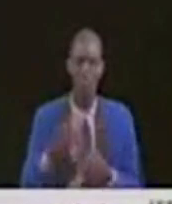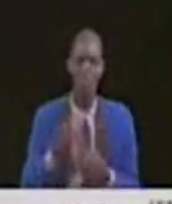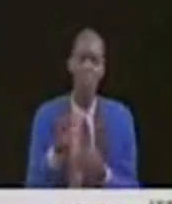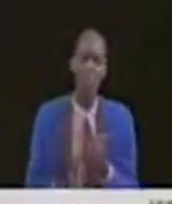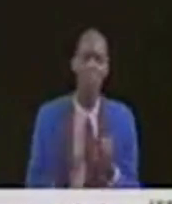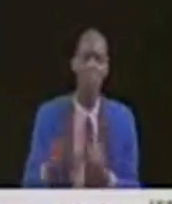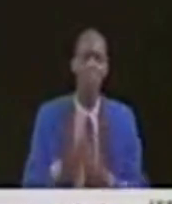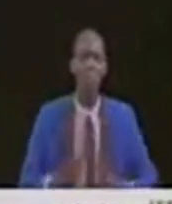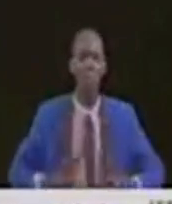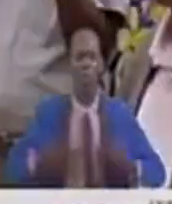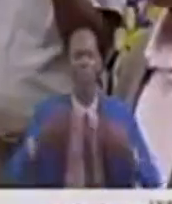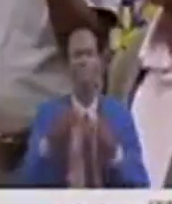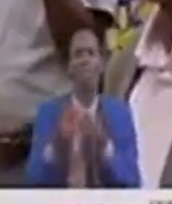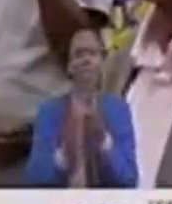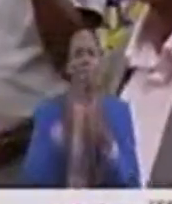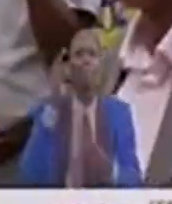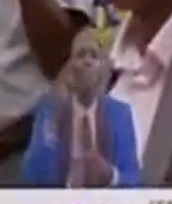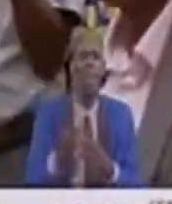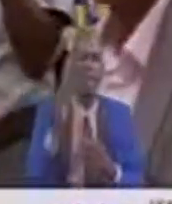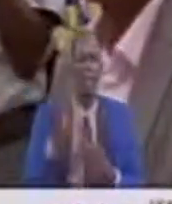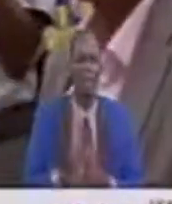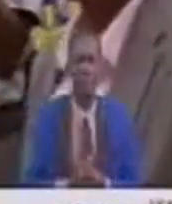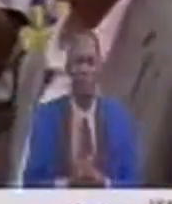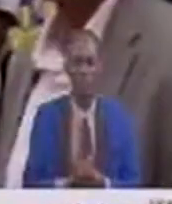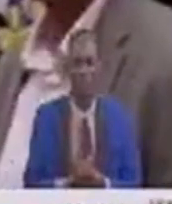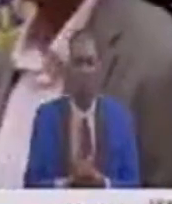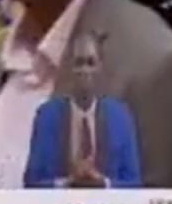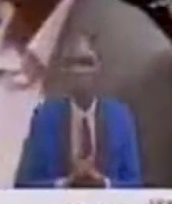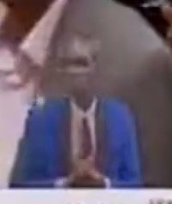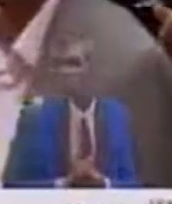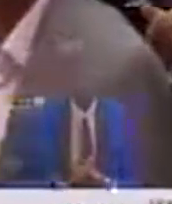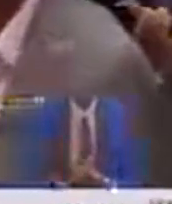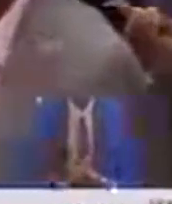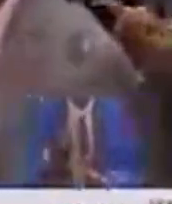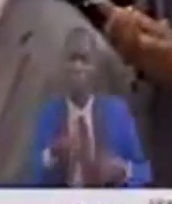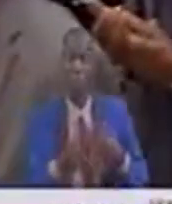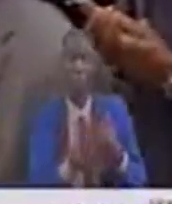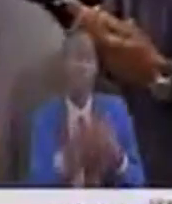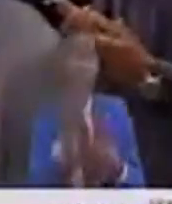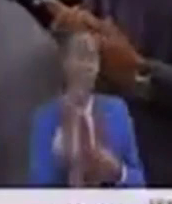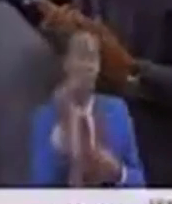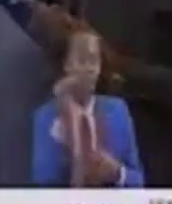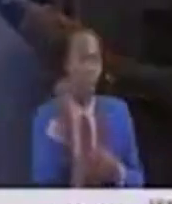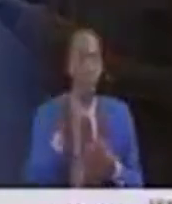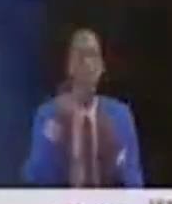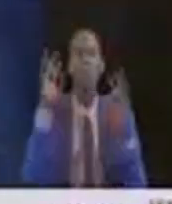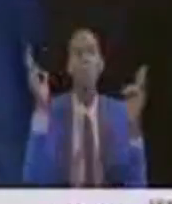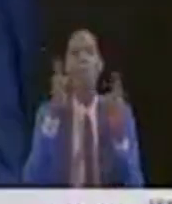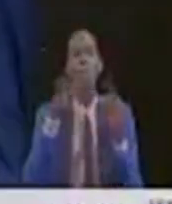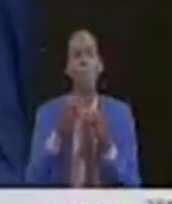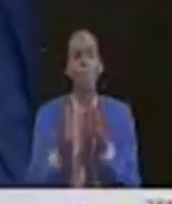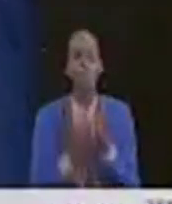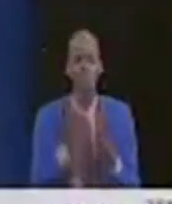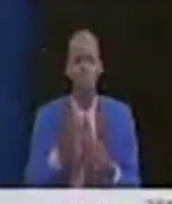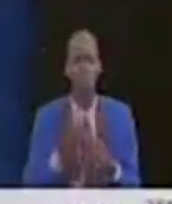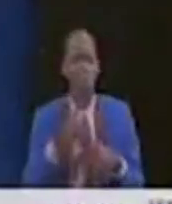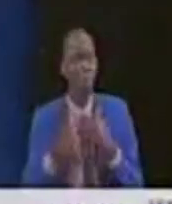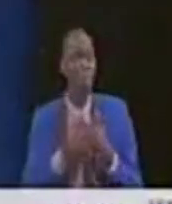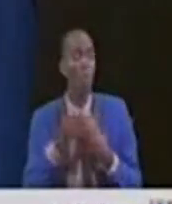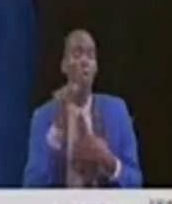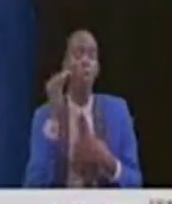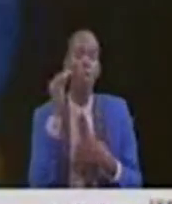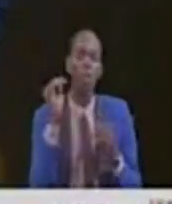life in Jesus' name. We're going back home in victory. We're going back home